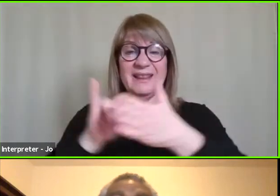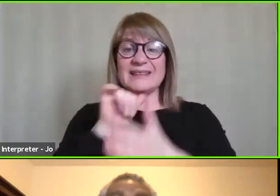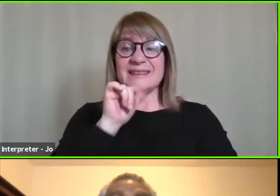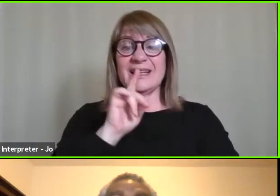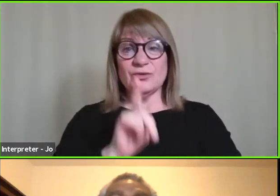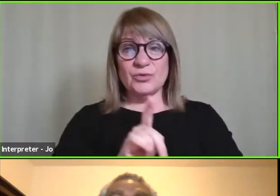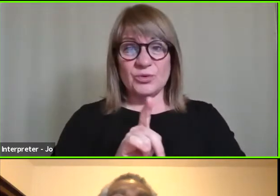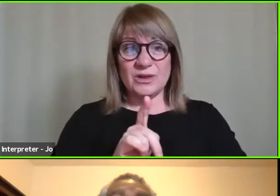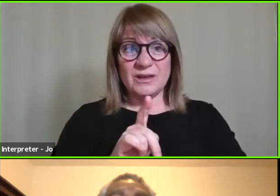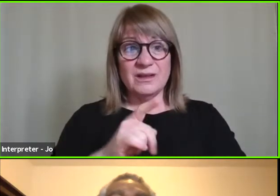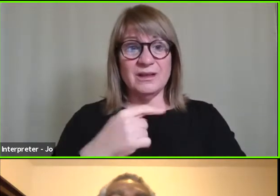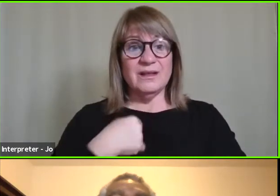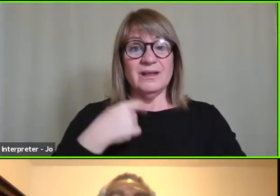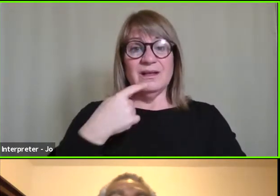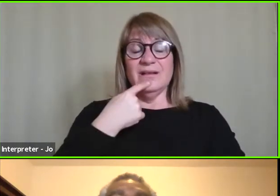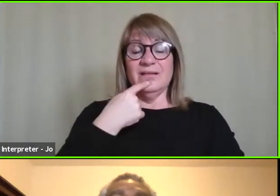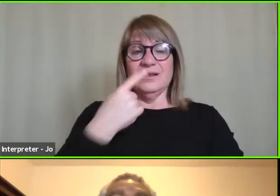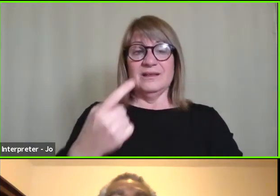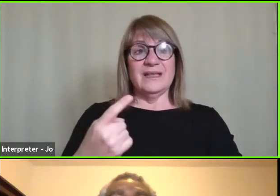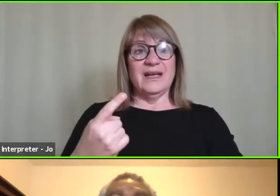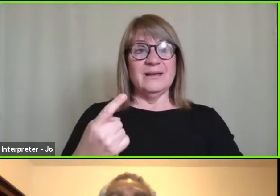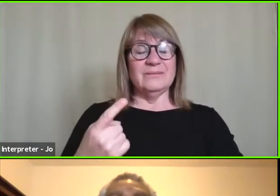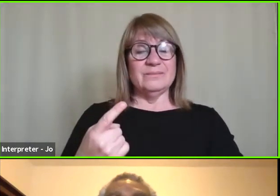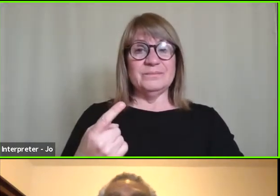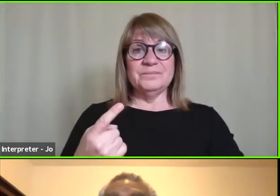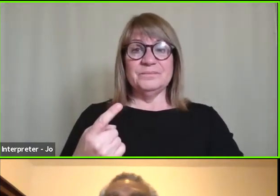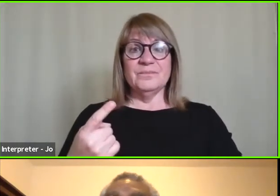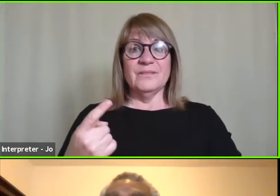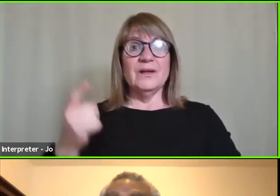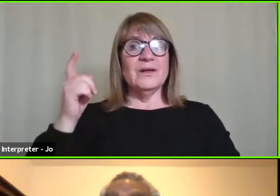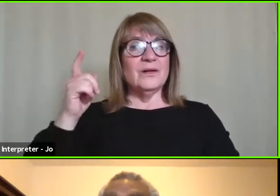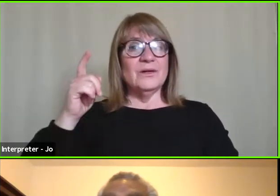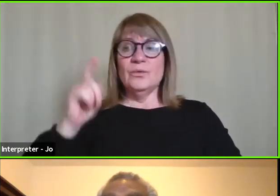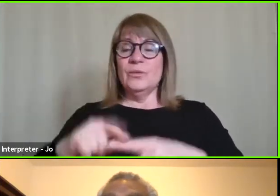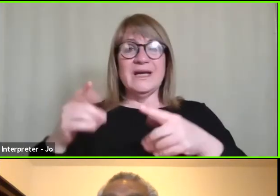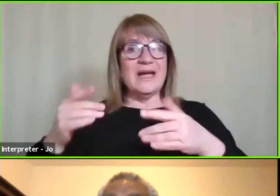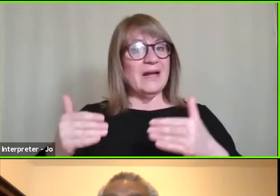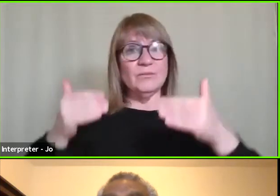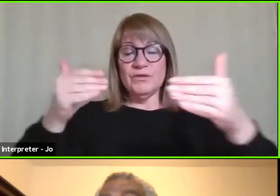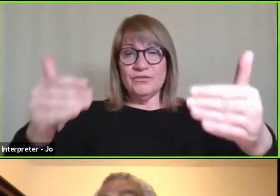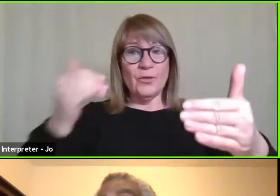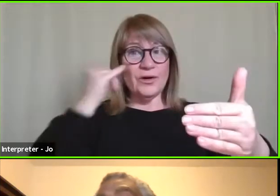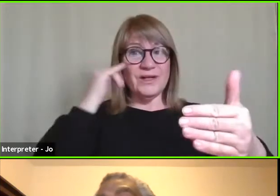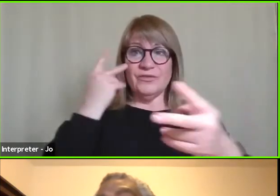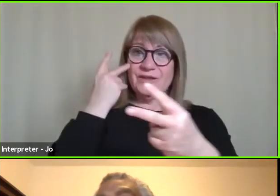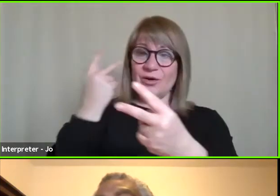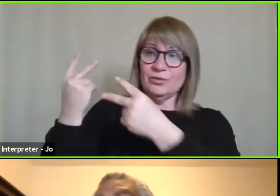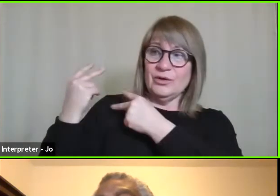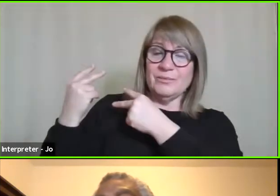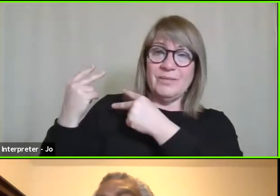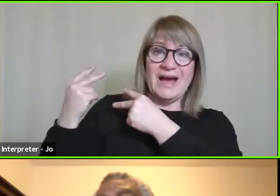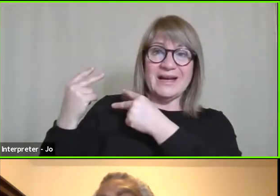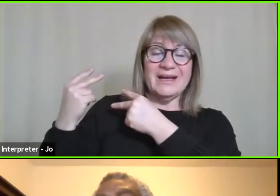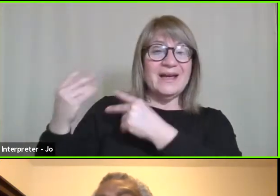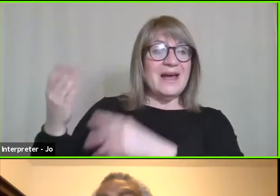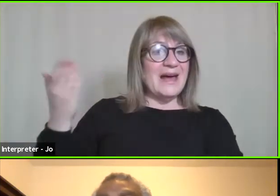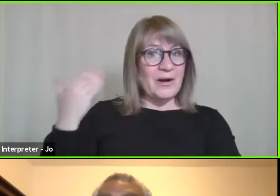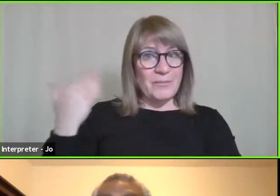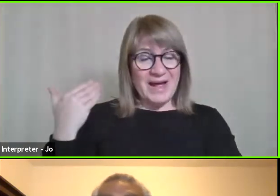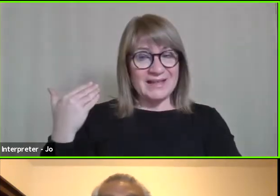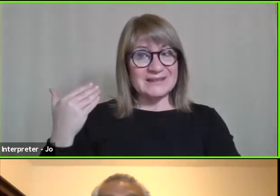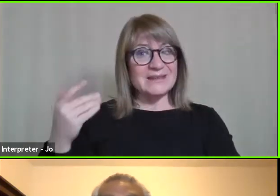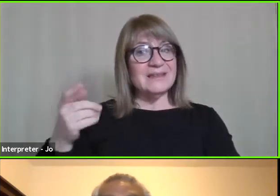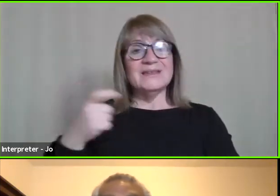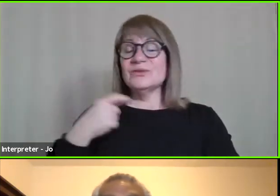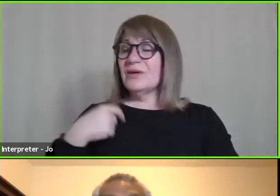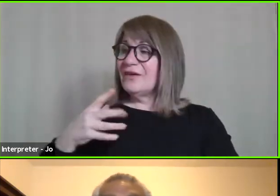would say that we have to we we can't move forward without moving through our past and that that is a process of reckoning and interrogation